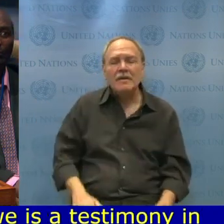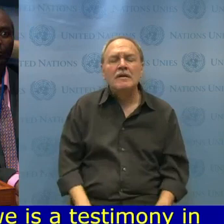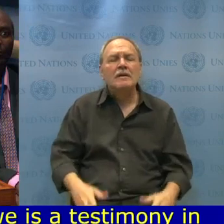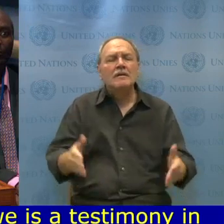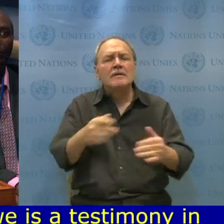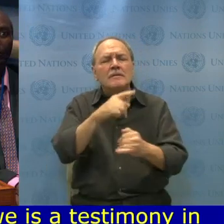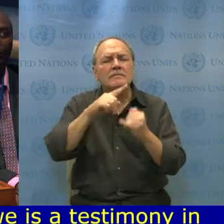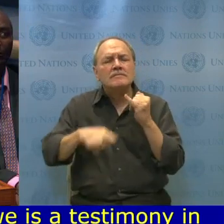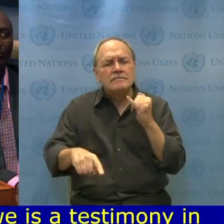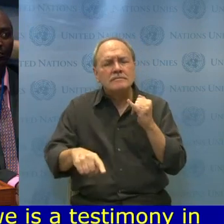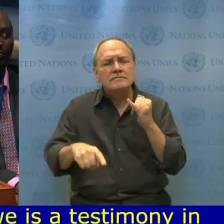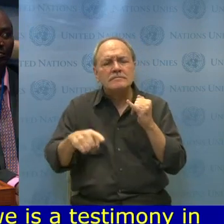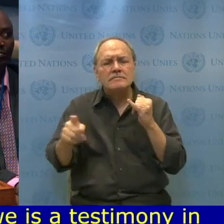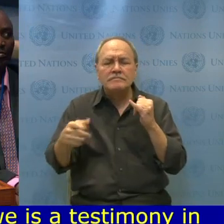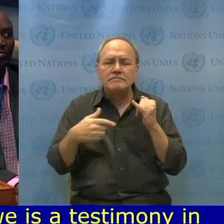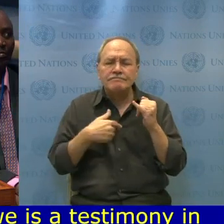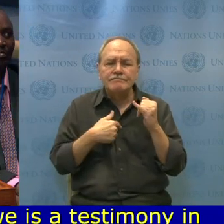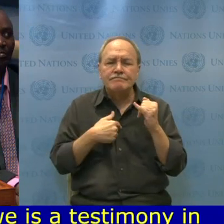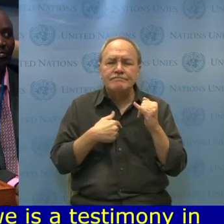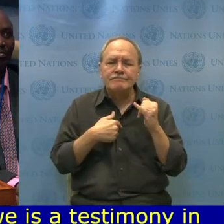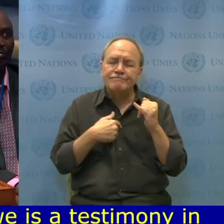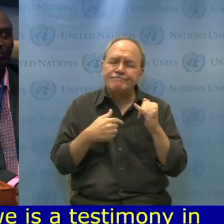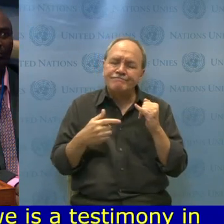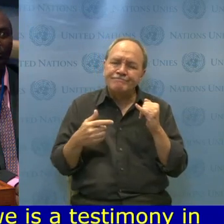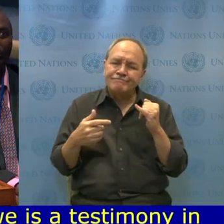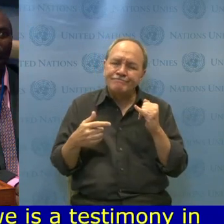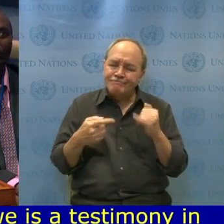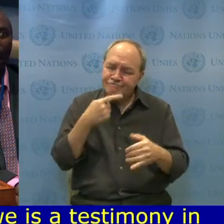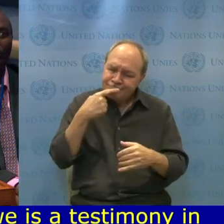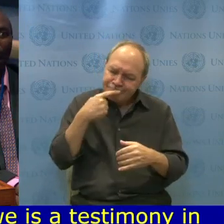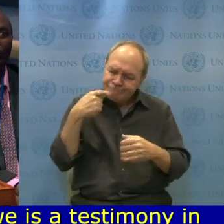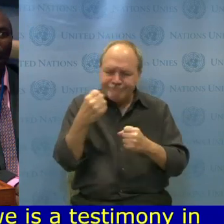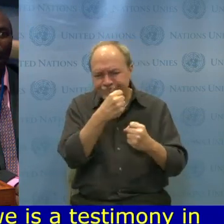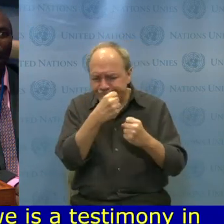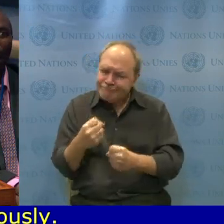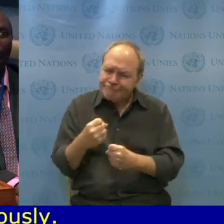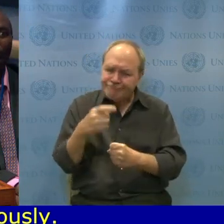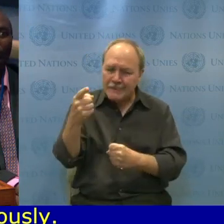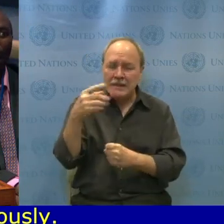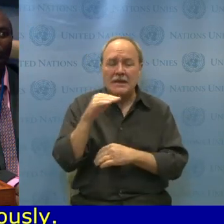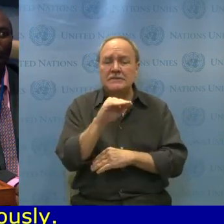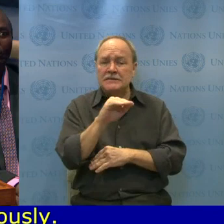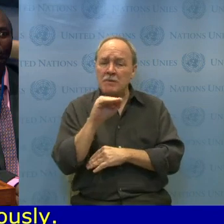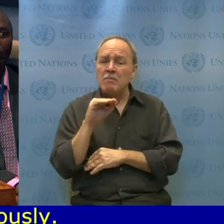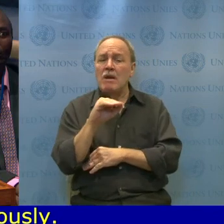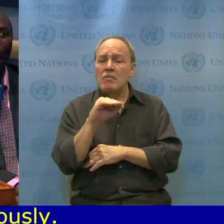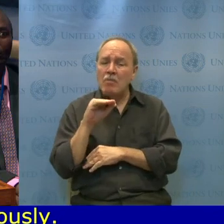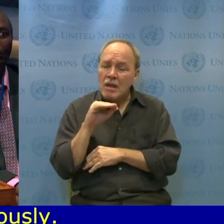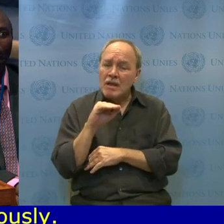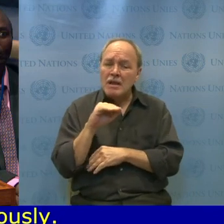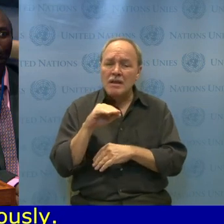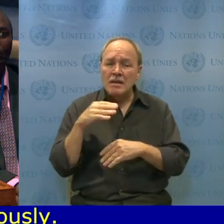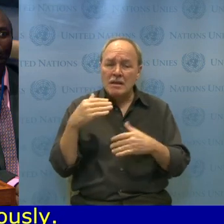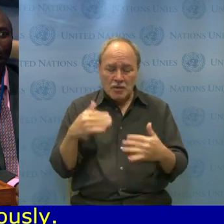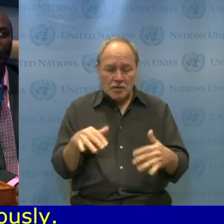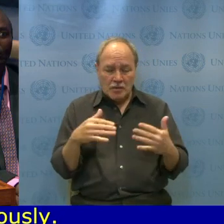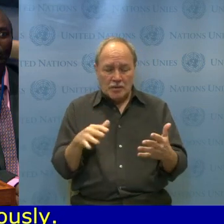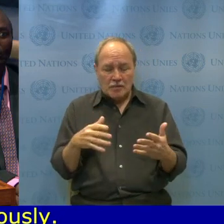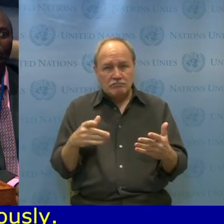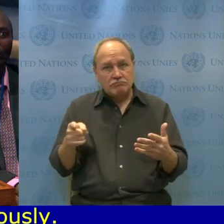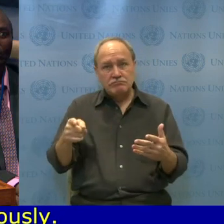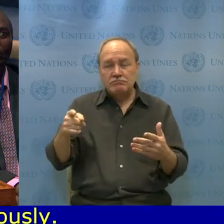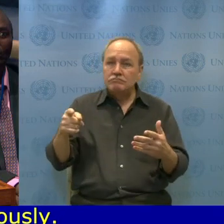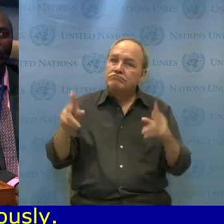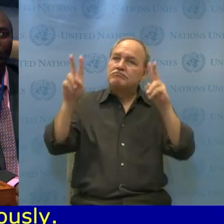to emphasize the fact that Zimbabwe takes seriously the mantra that